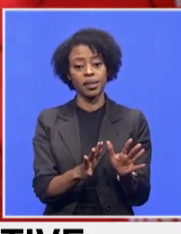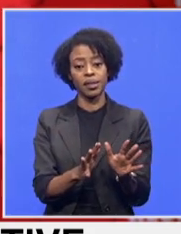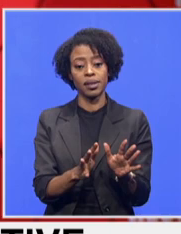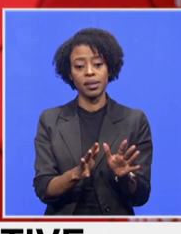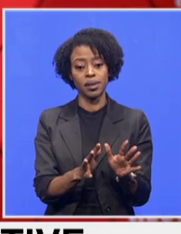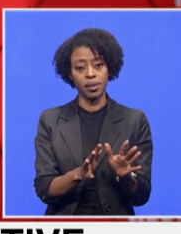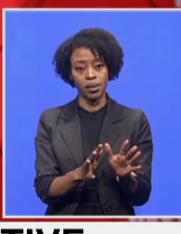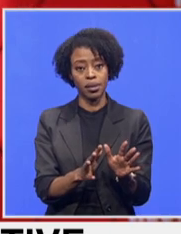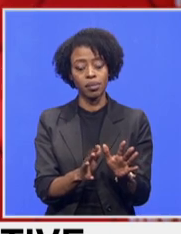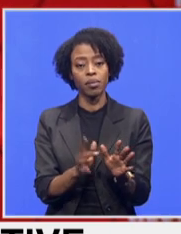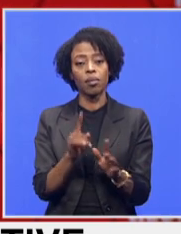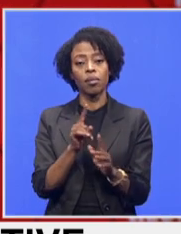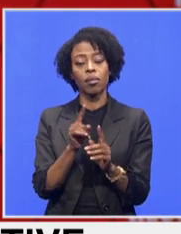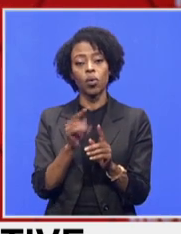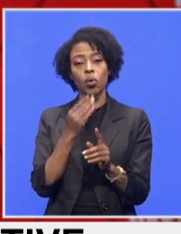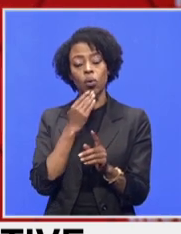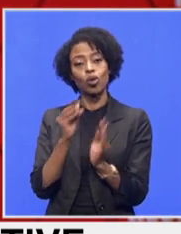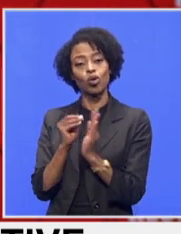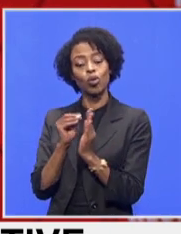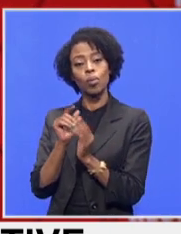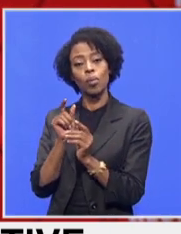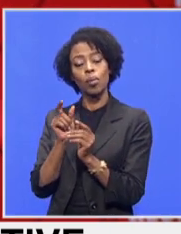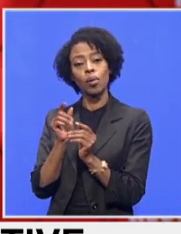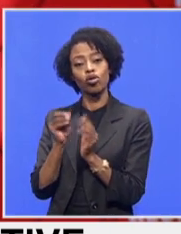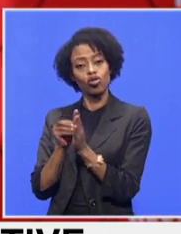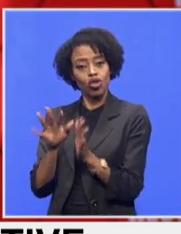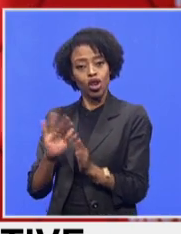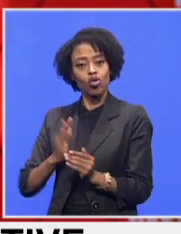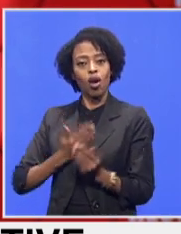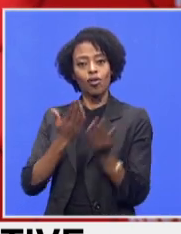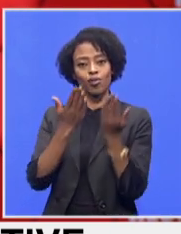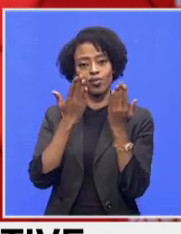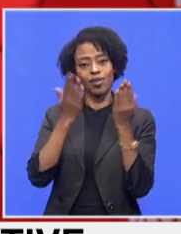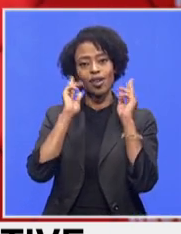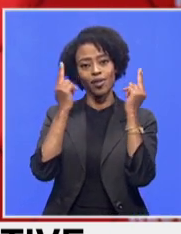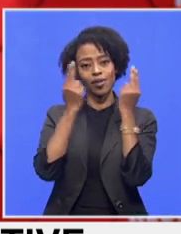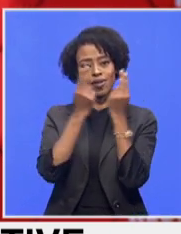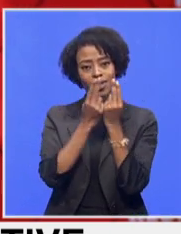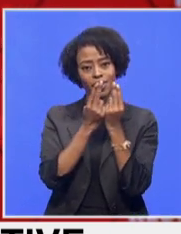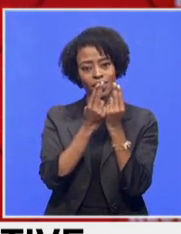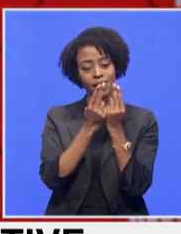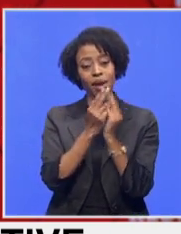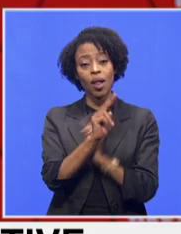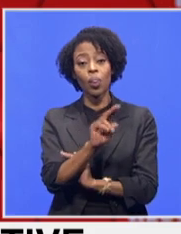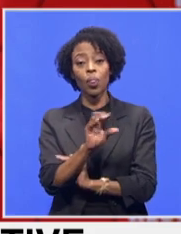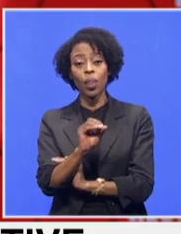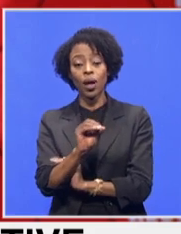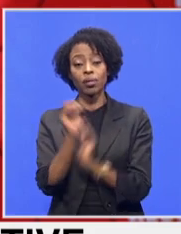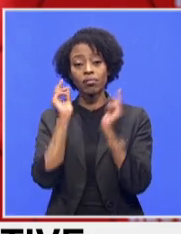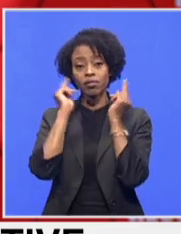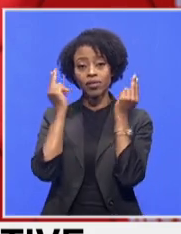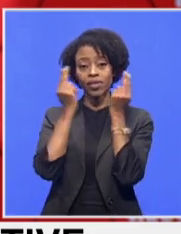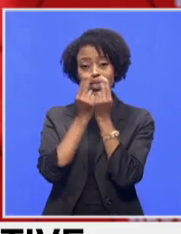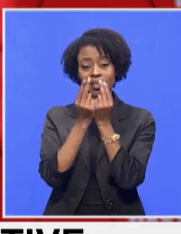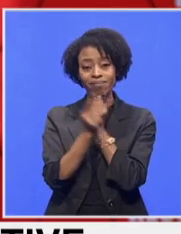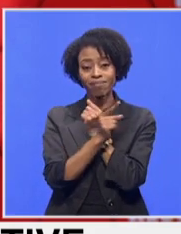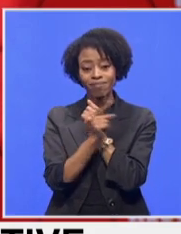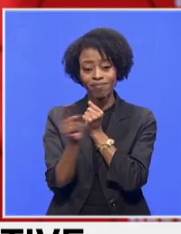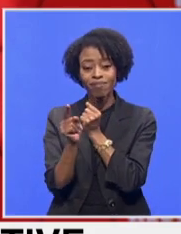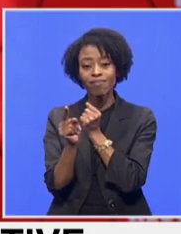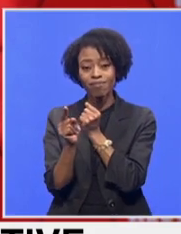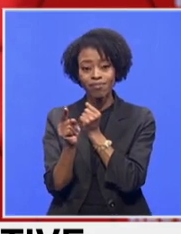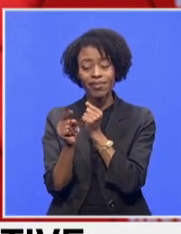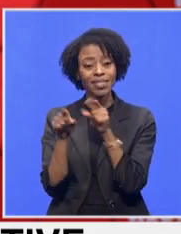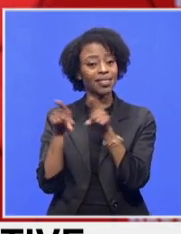by prospective students, when 20 universities